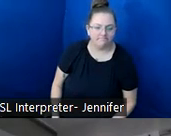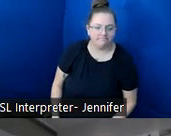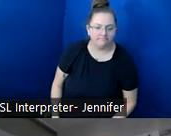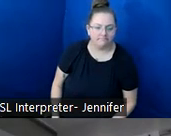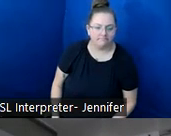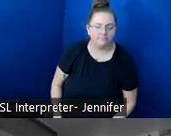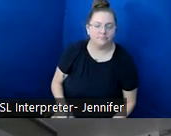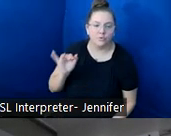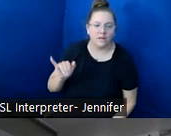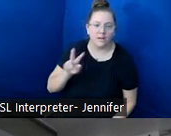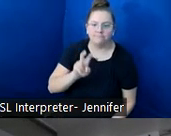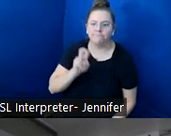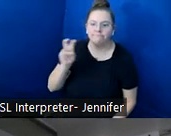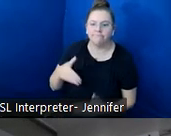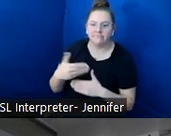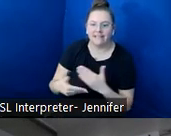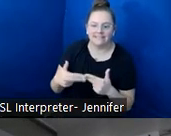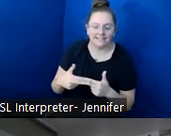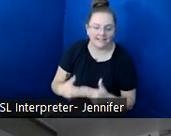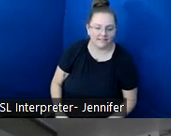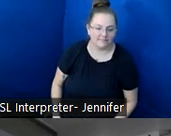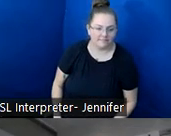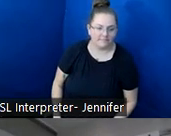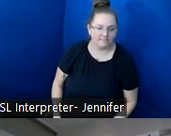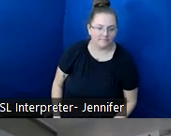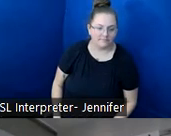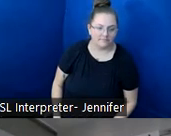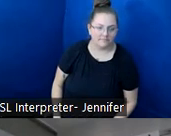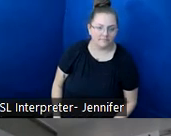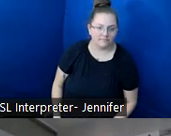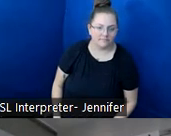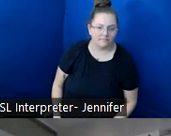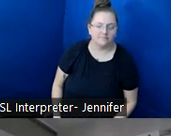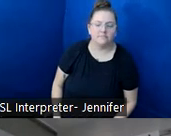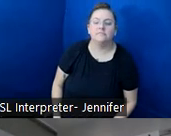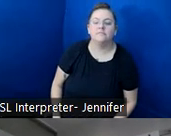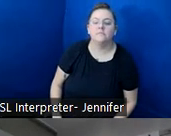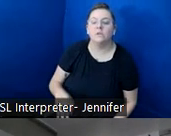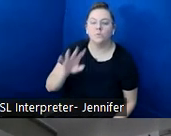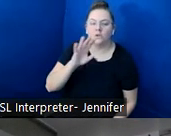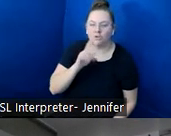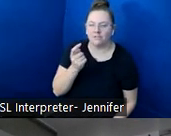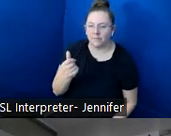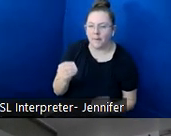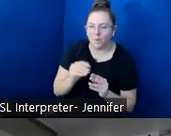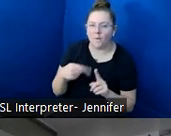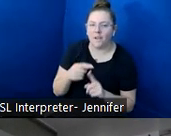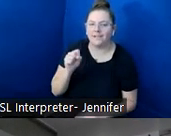Moving to the next slide, thank you. We're going to talk a little bit about the